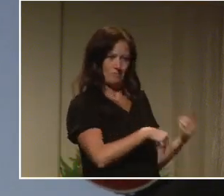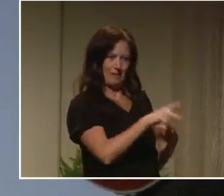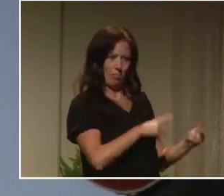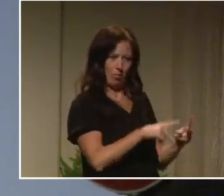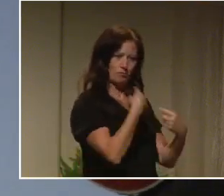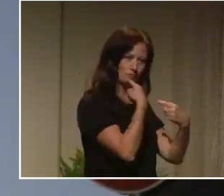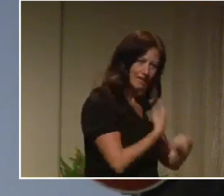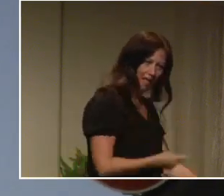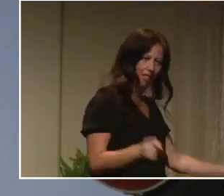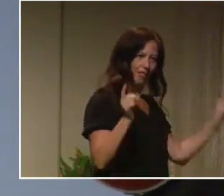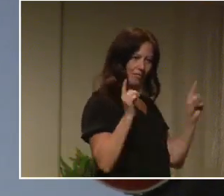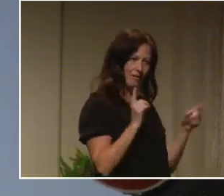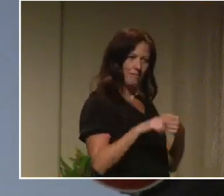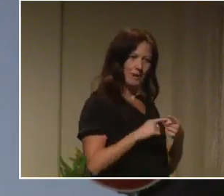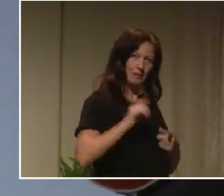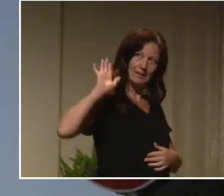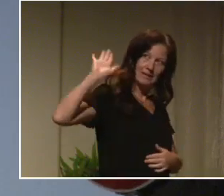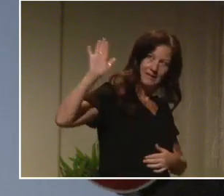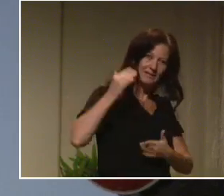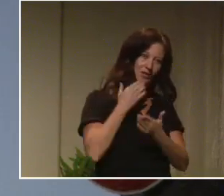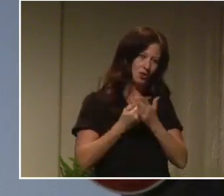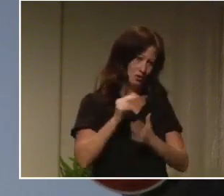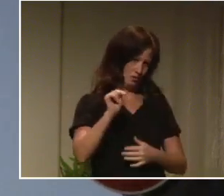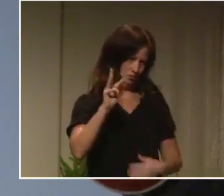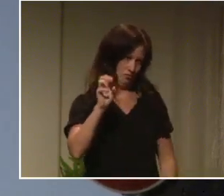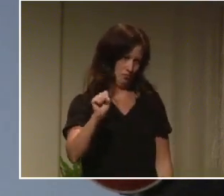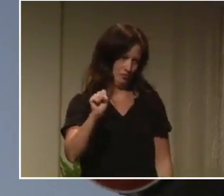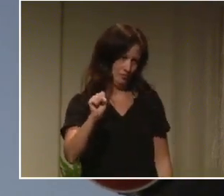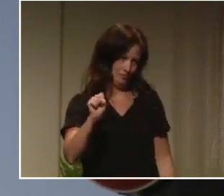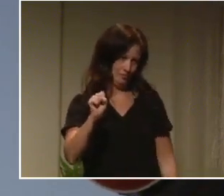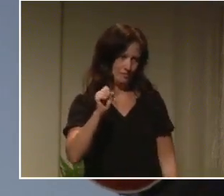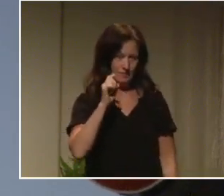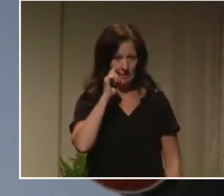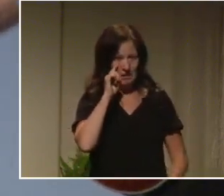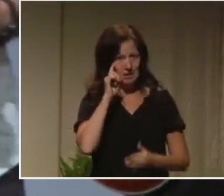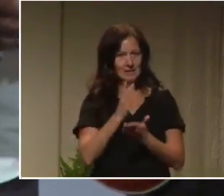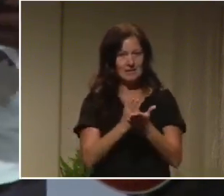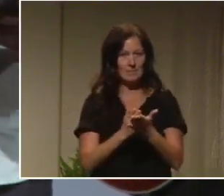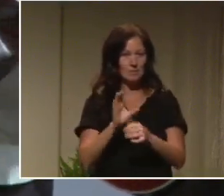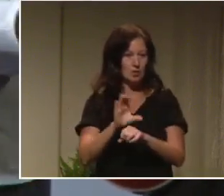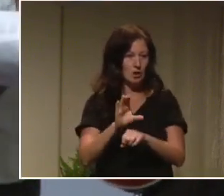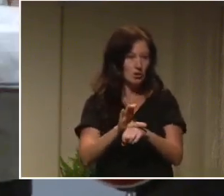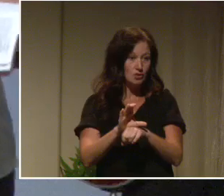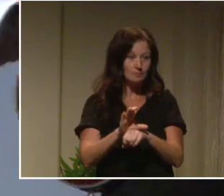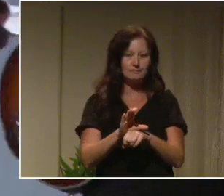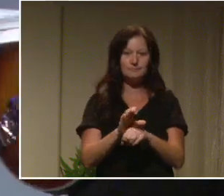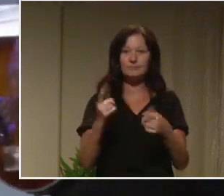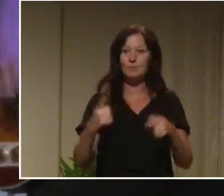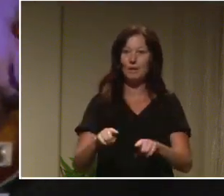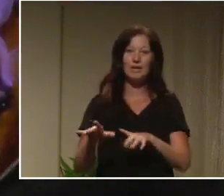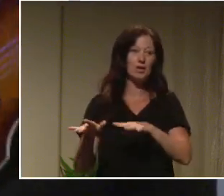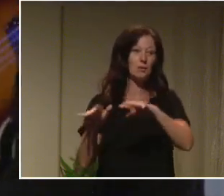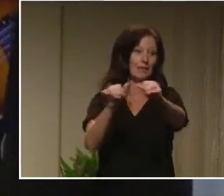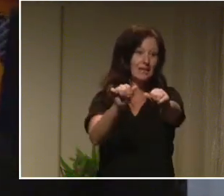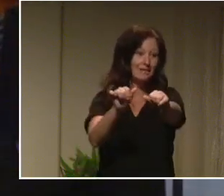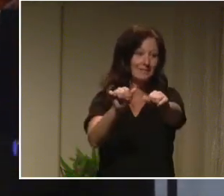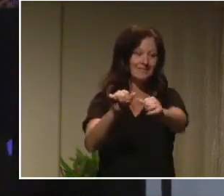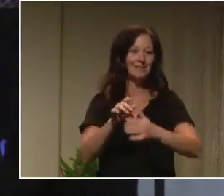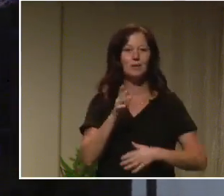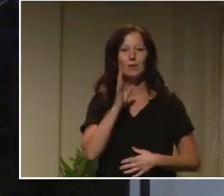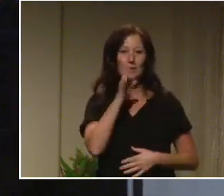speak his good news. Some churches, as you walk out the door, they'll say, "Welcome to your mission